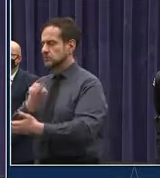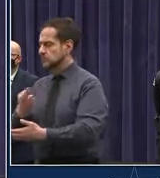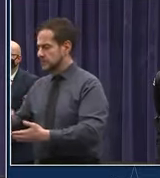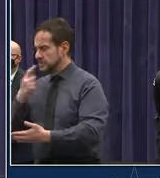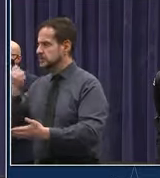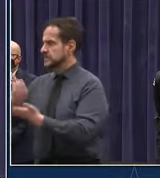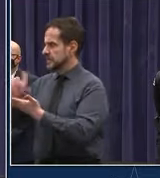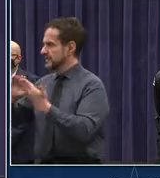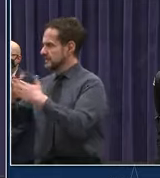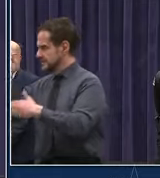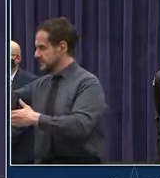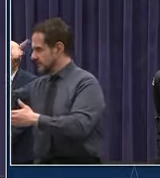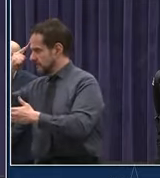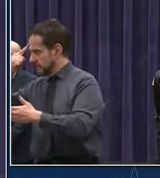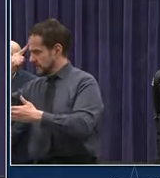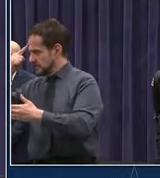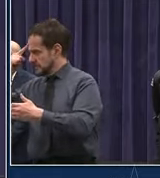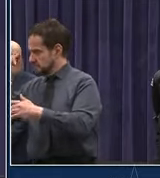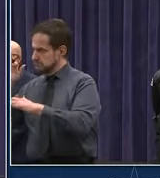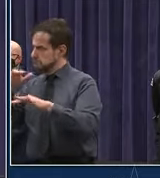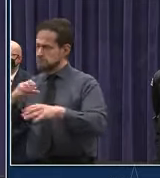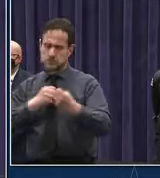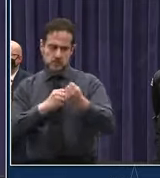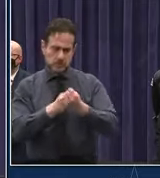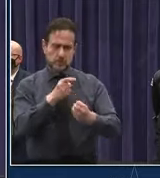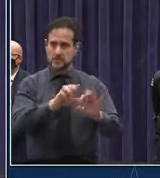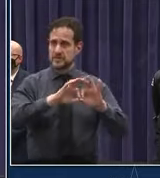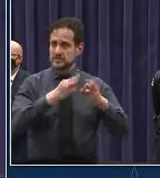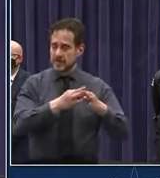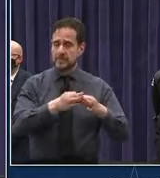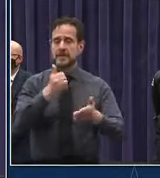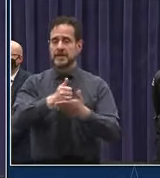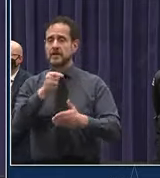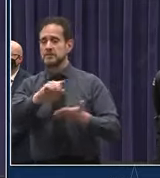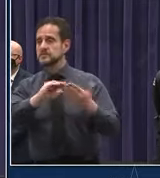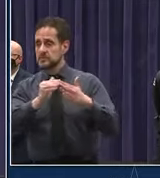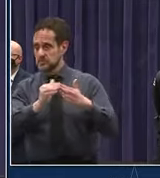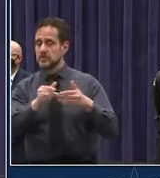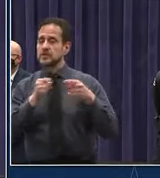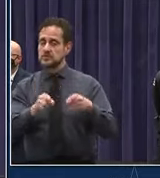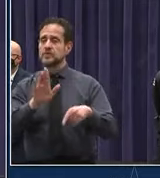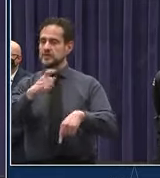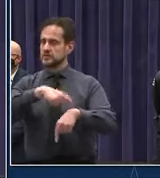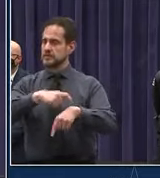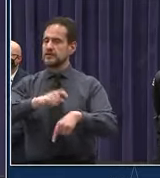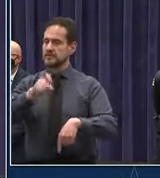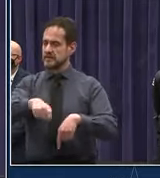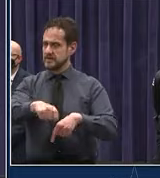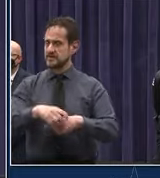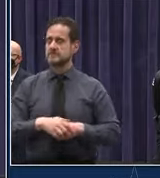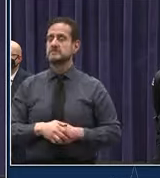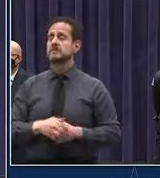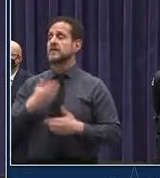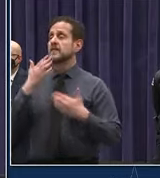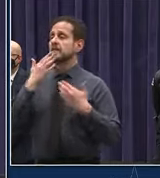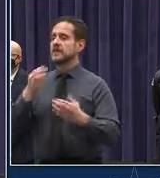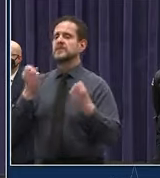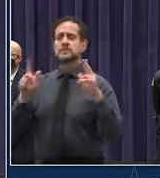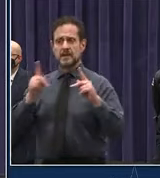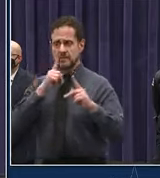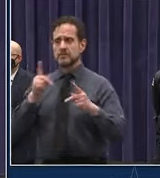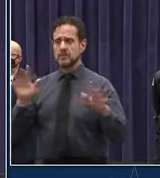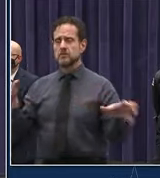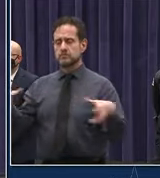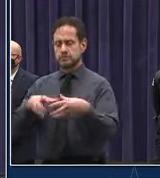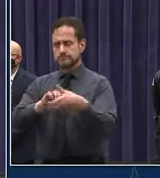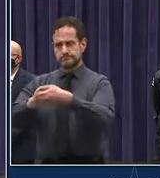I want to thank again Pastor Matt and the team of violence interrupters and interveners. I want to